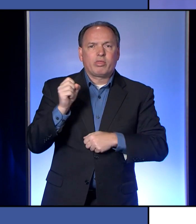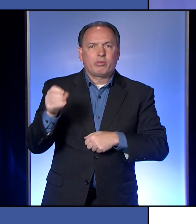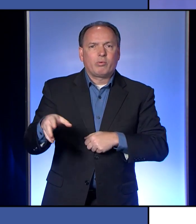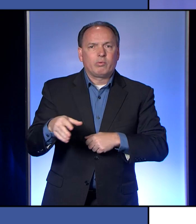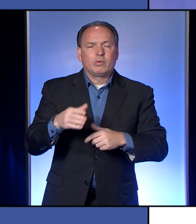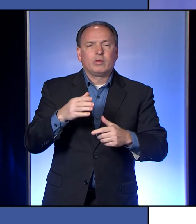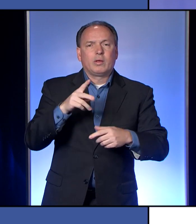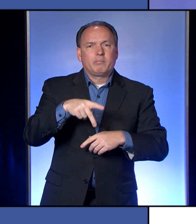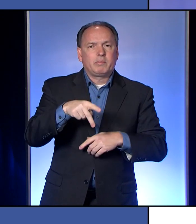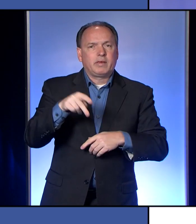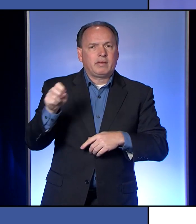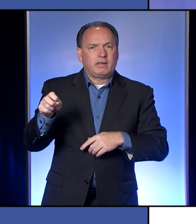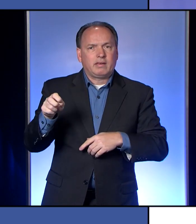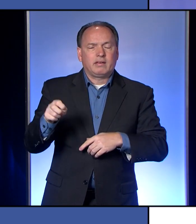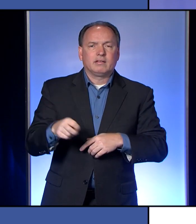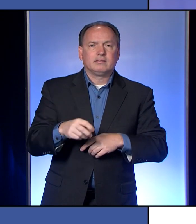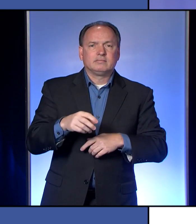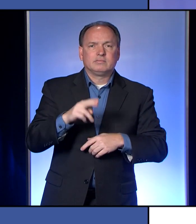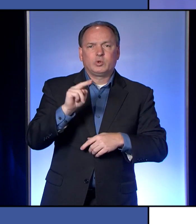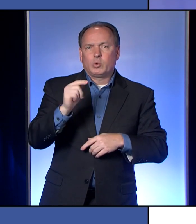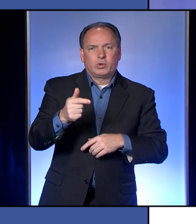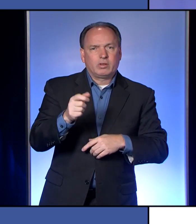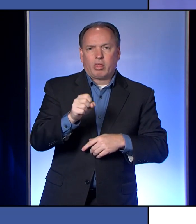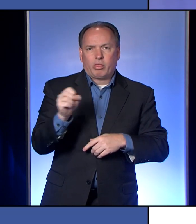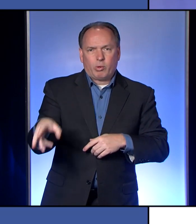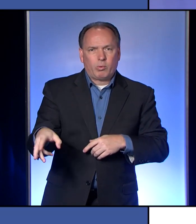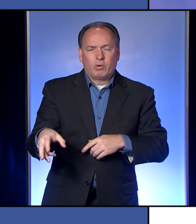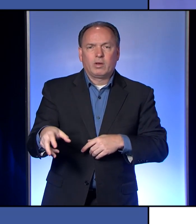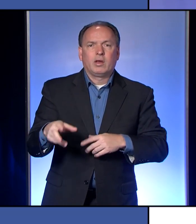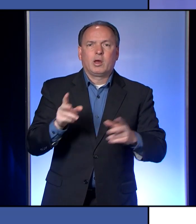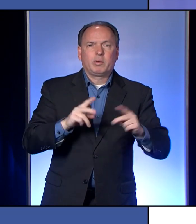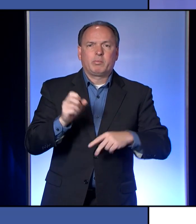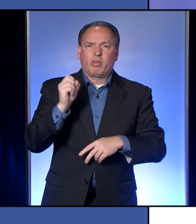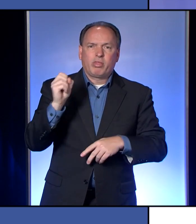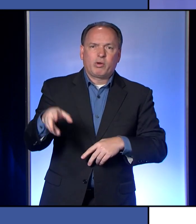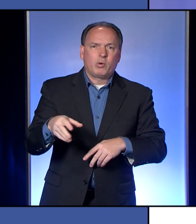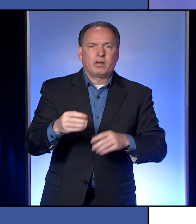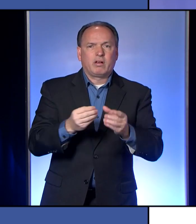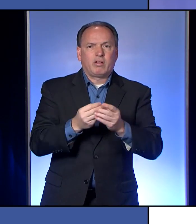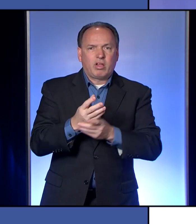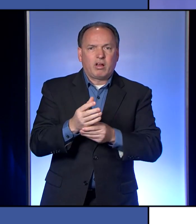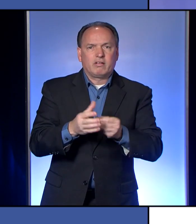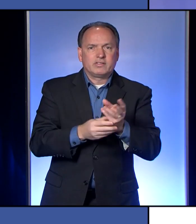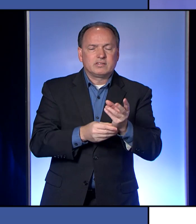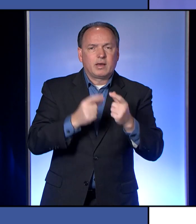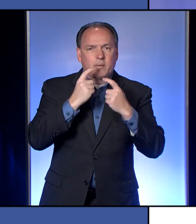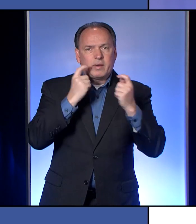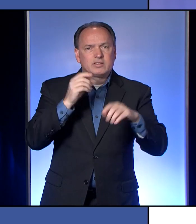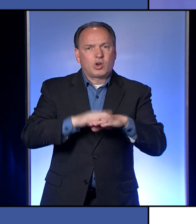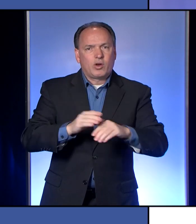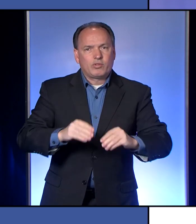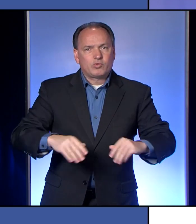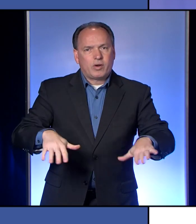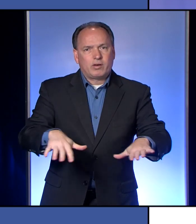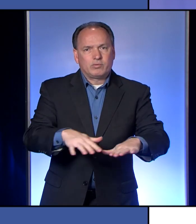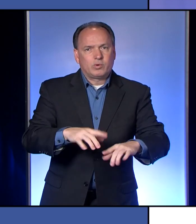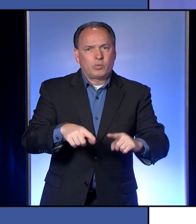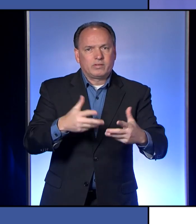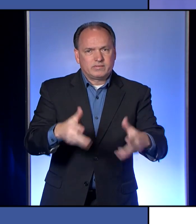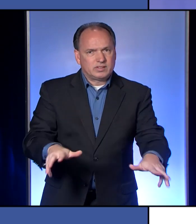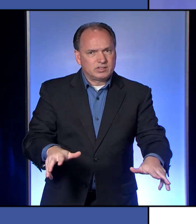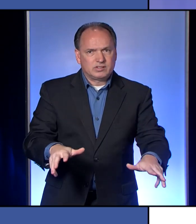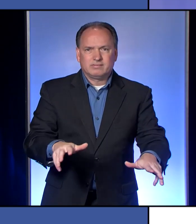equipment, particularly that which is disposable. People have been throwing gloves and masks on the ground when they're done